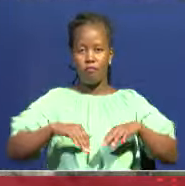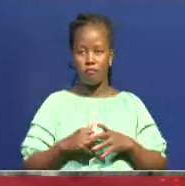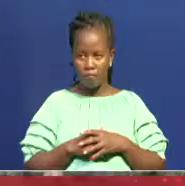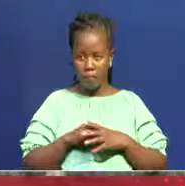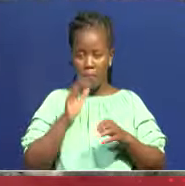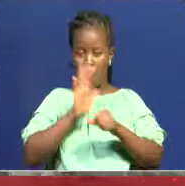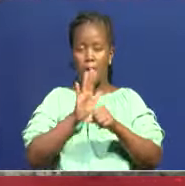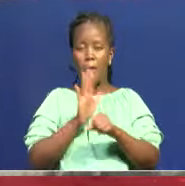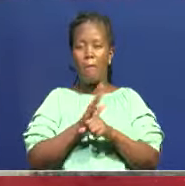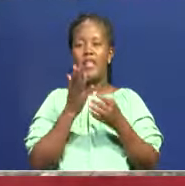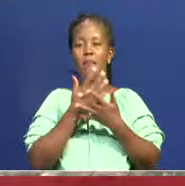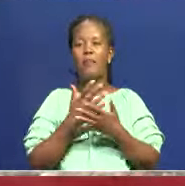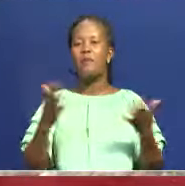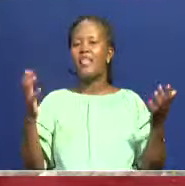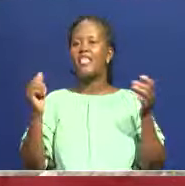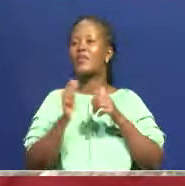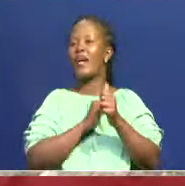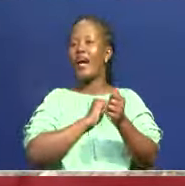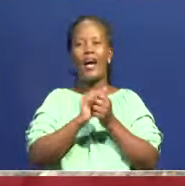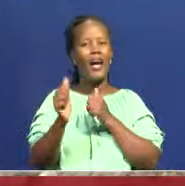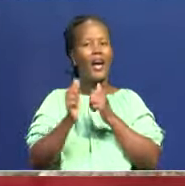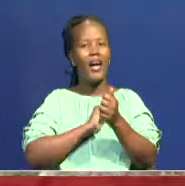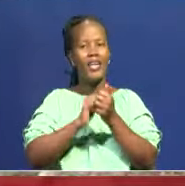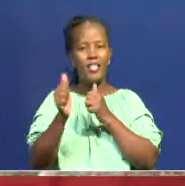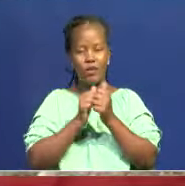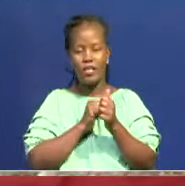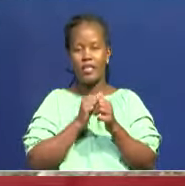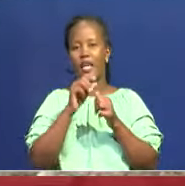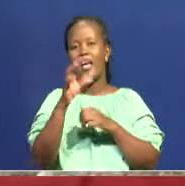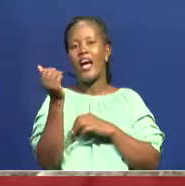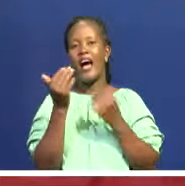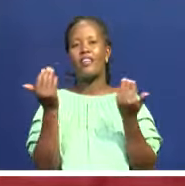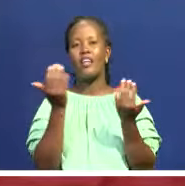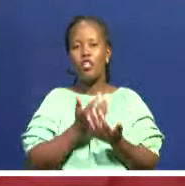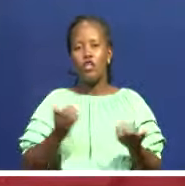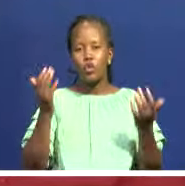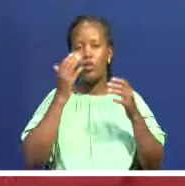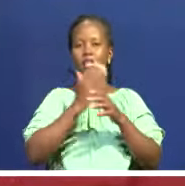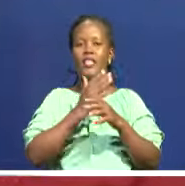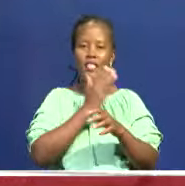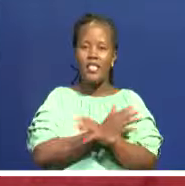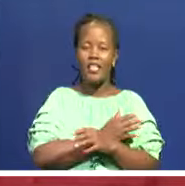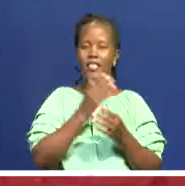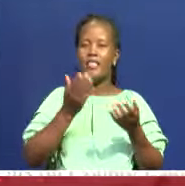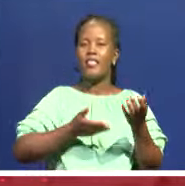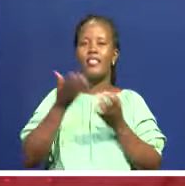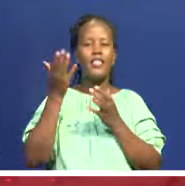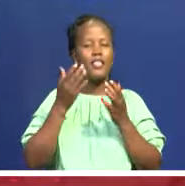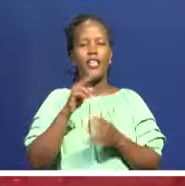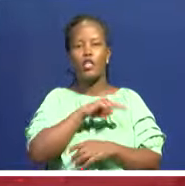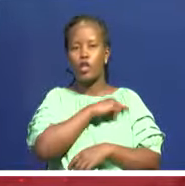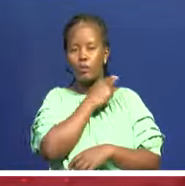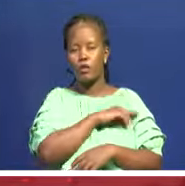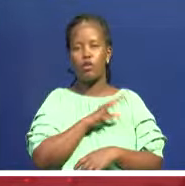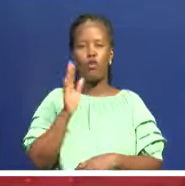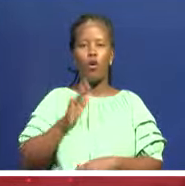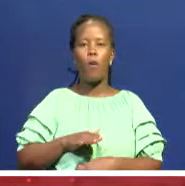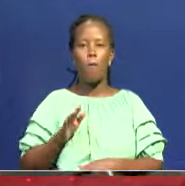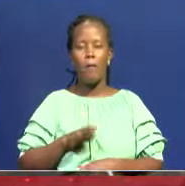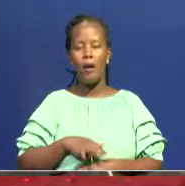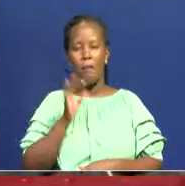shillings were destroyed. Several children who were injured during the night melee were taken to Mama Lucy Hospital for medical